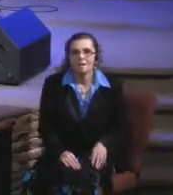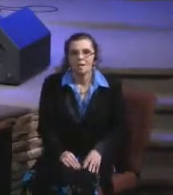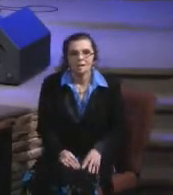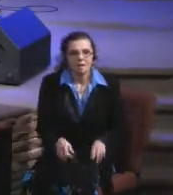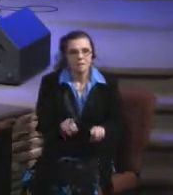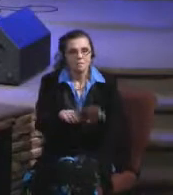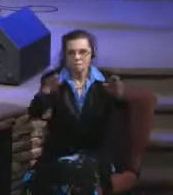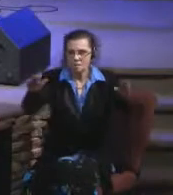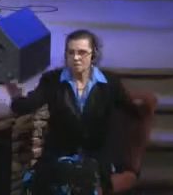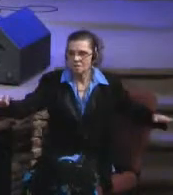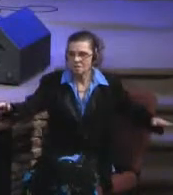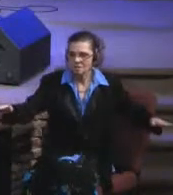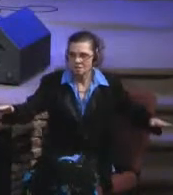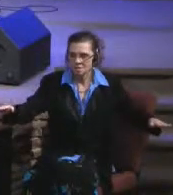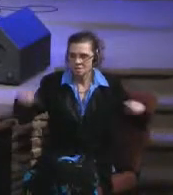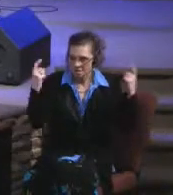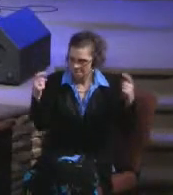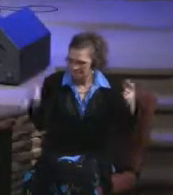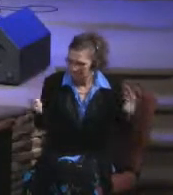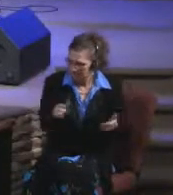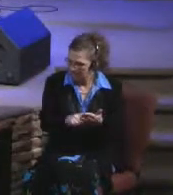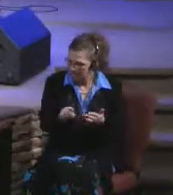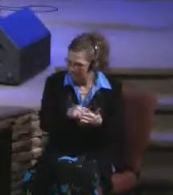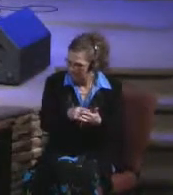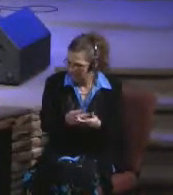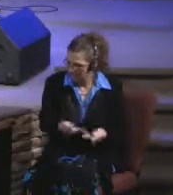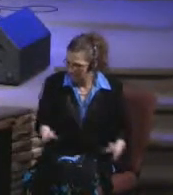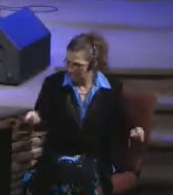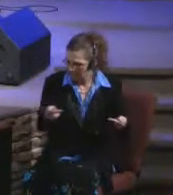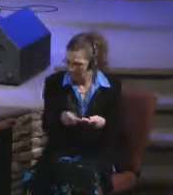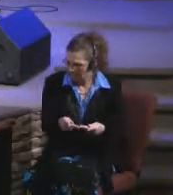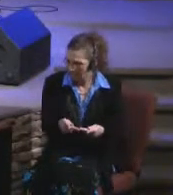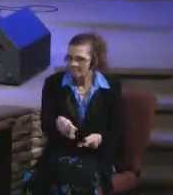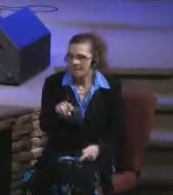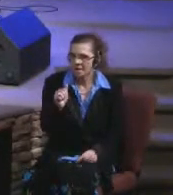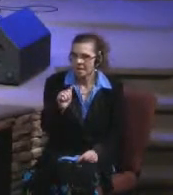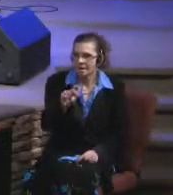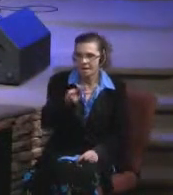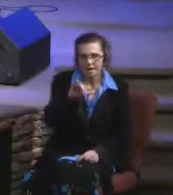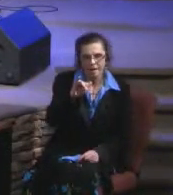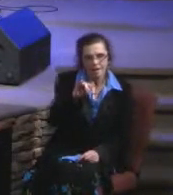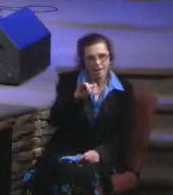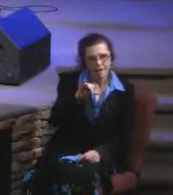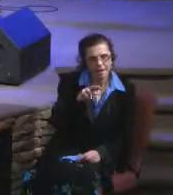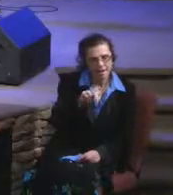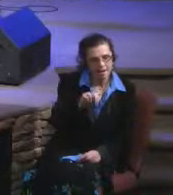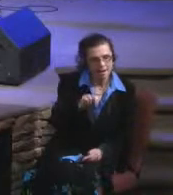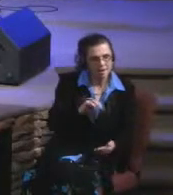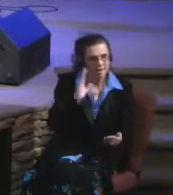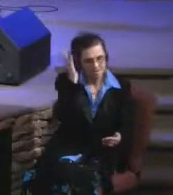But the children of Israel committed a trespass in the accursed thing, for Achan, the son of all of these